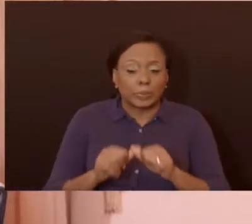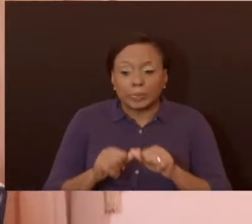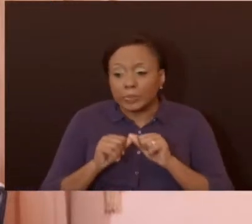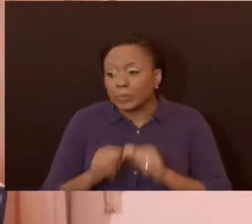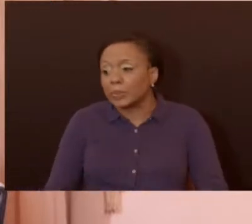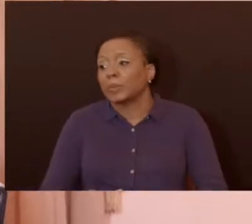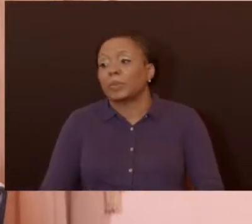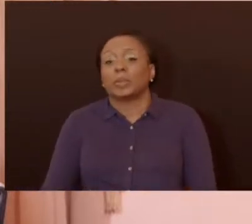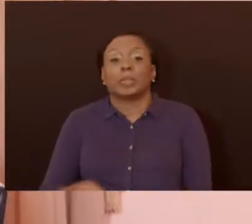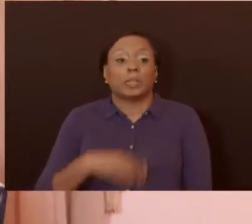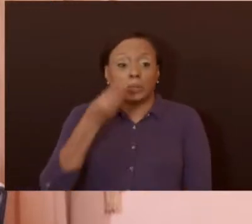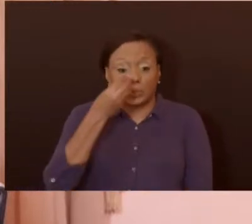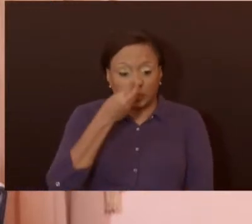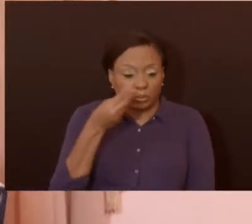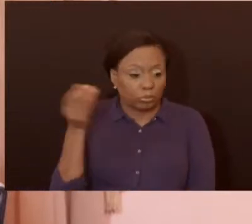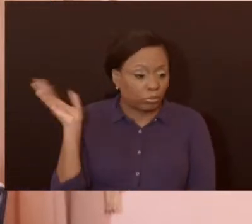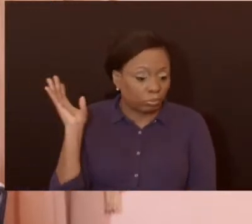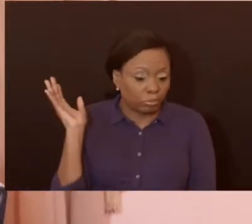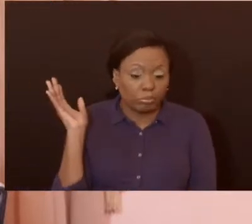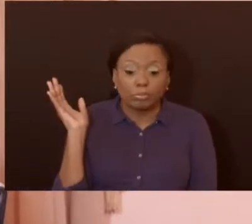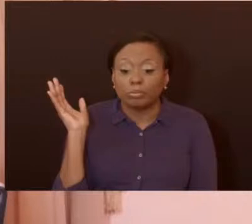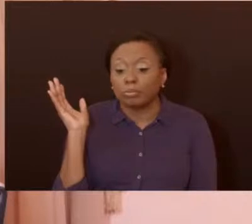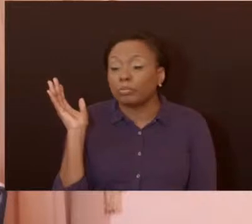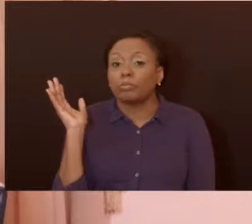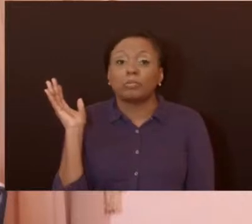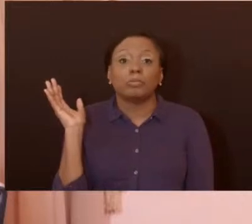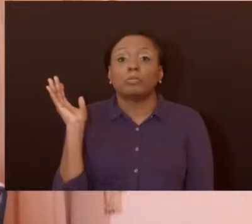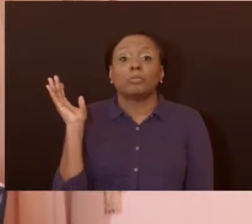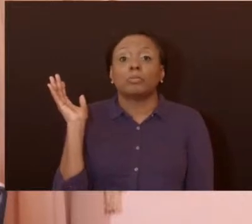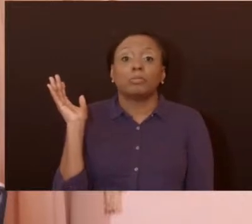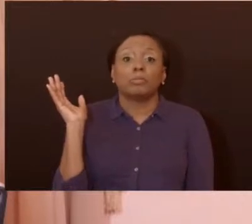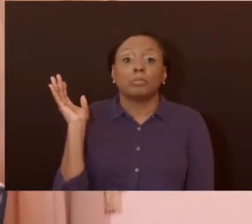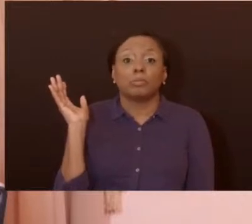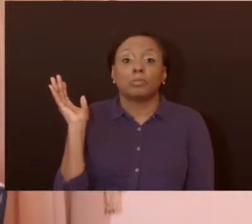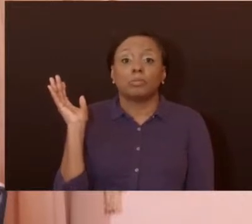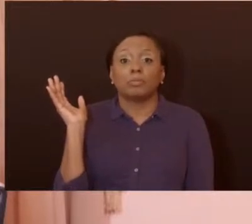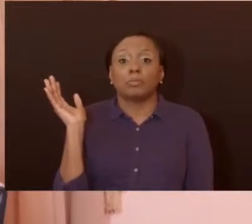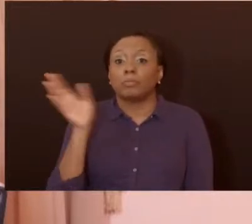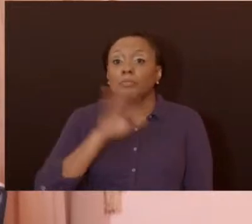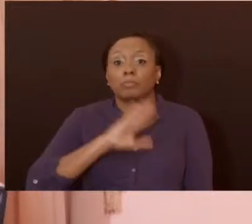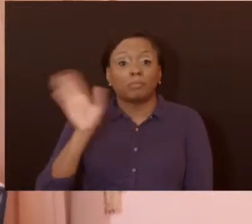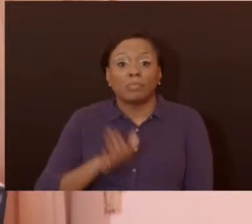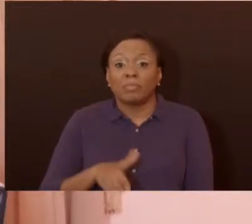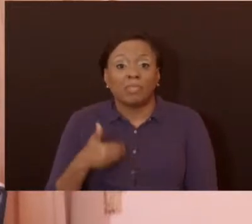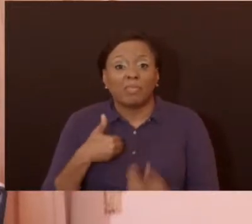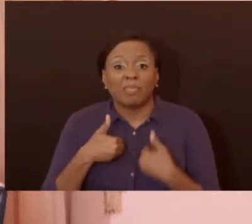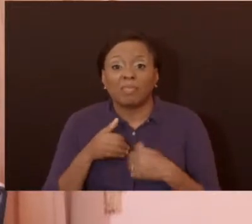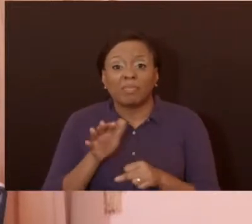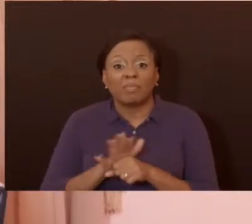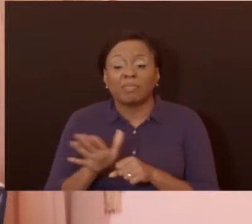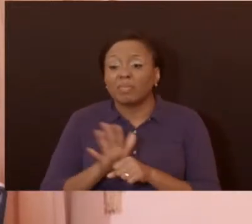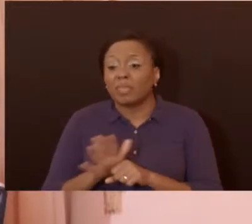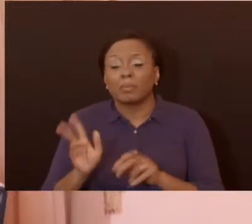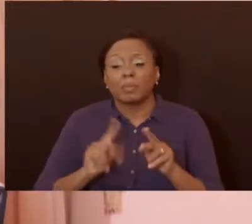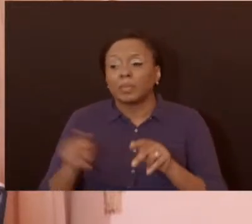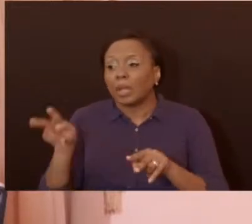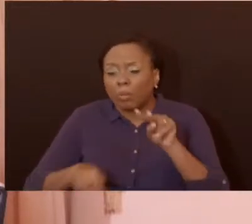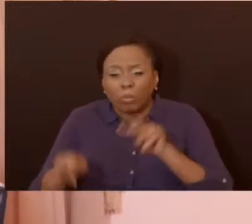directives that they have to follow. And in those circumstances, we could never have enough people to police. And